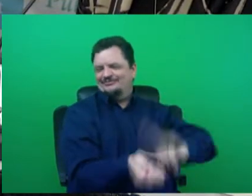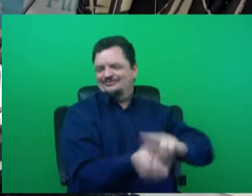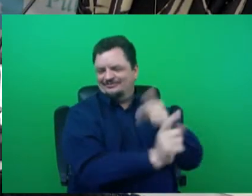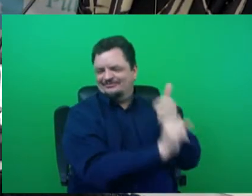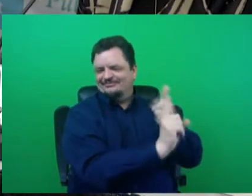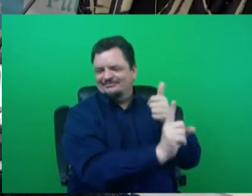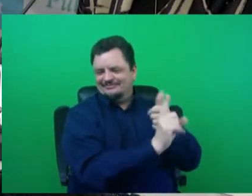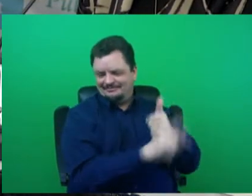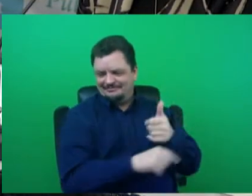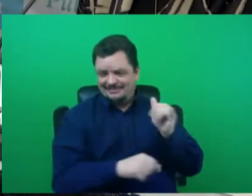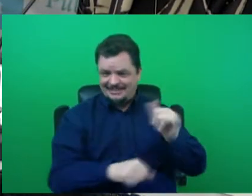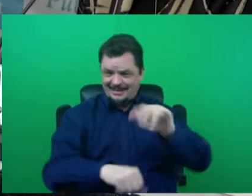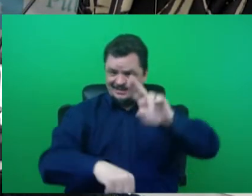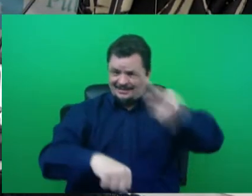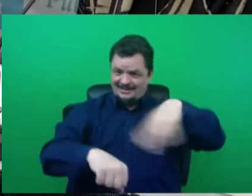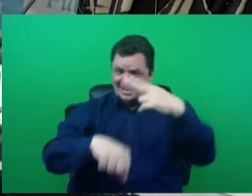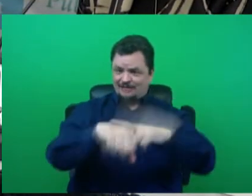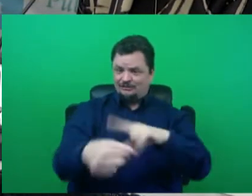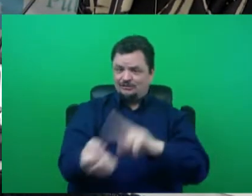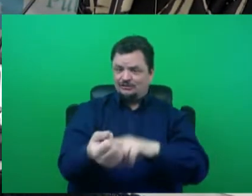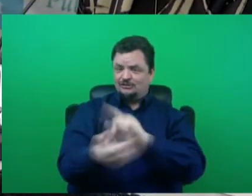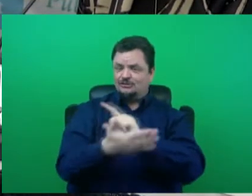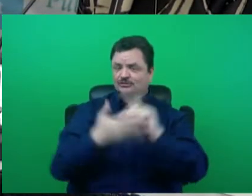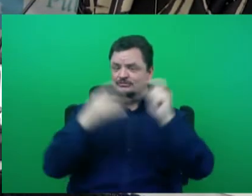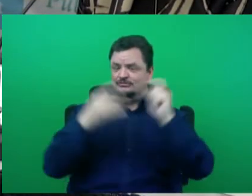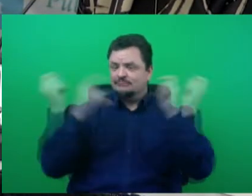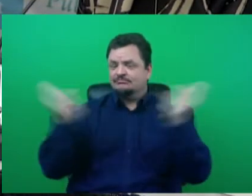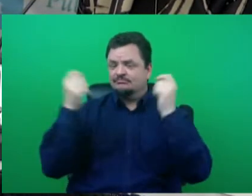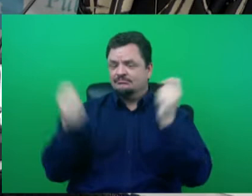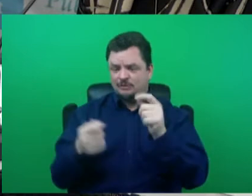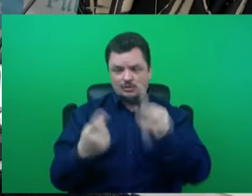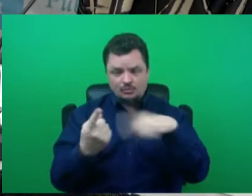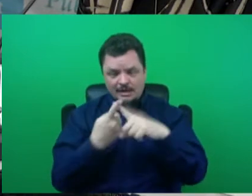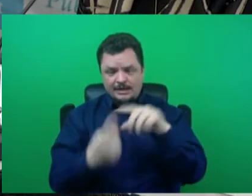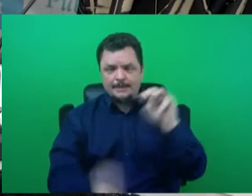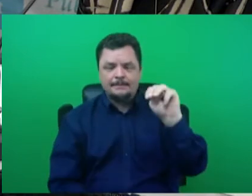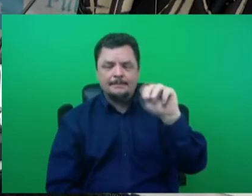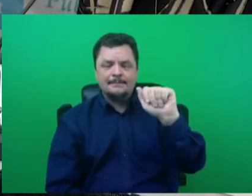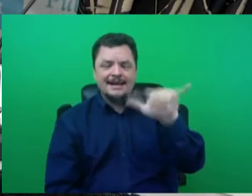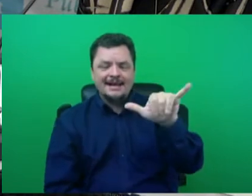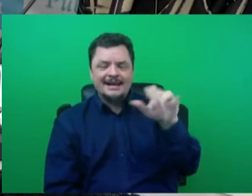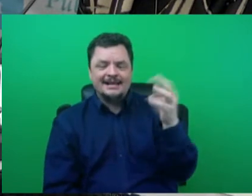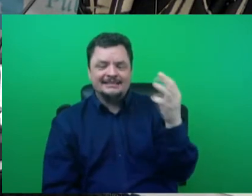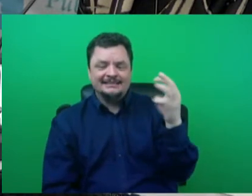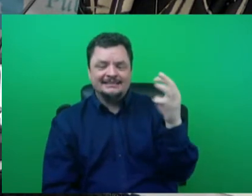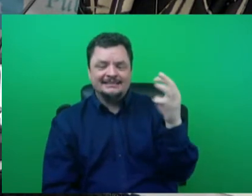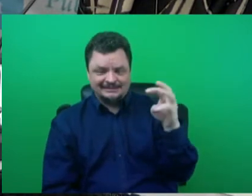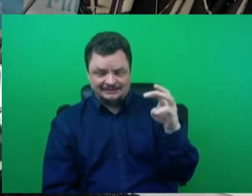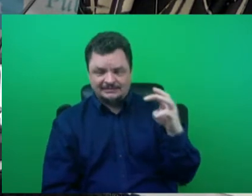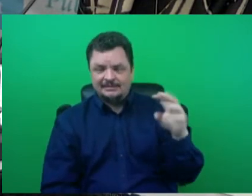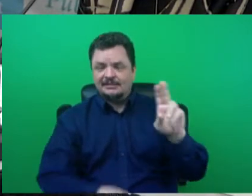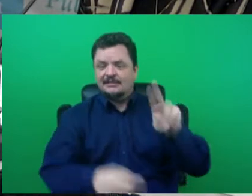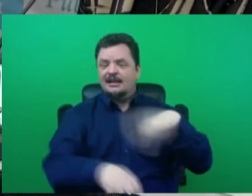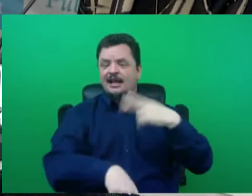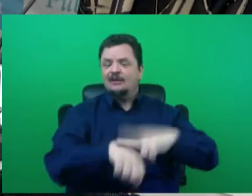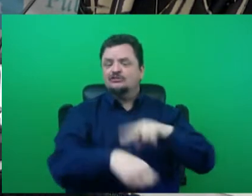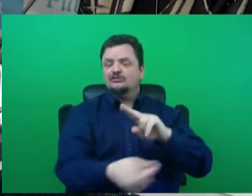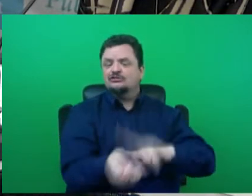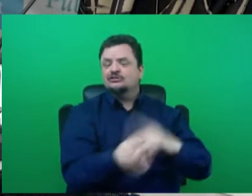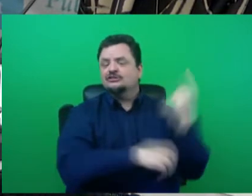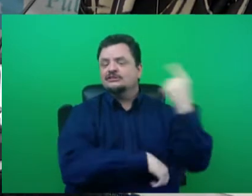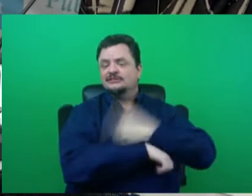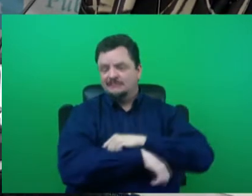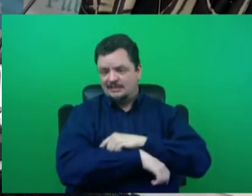each year between May 6th, National Nurses Day, and May 12th, the birthday of celebrated nurse